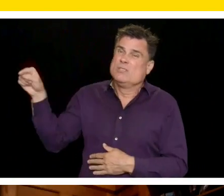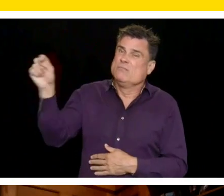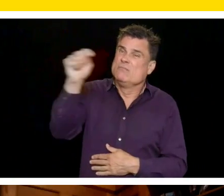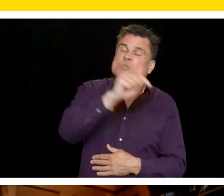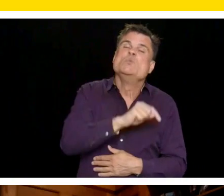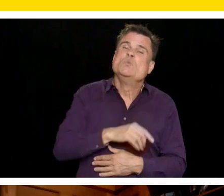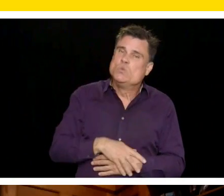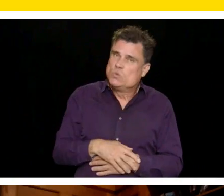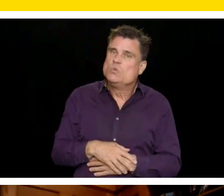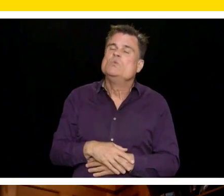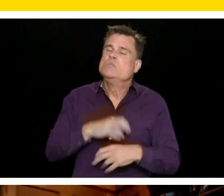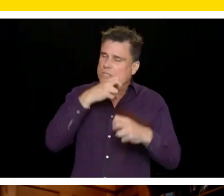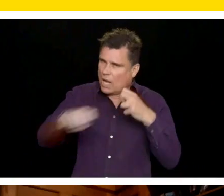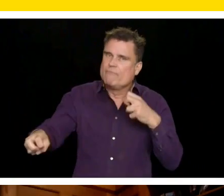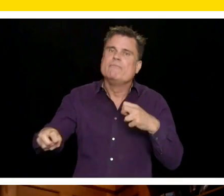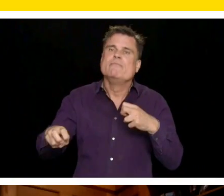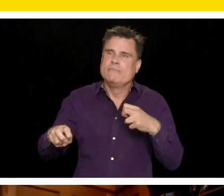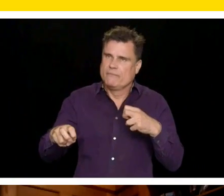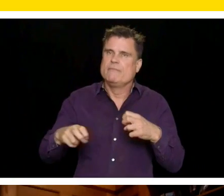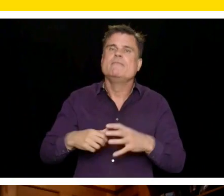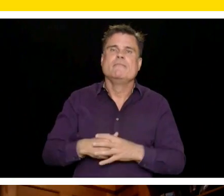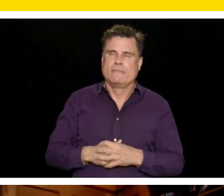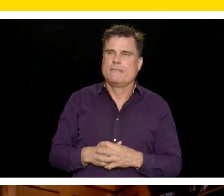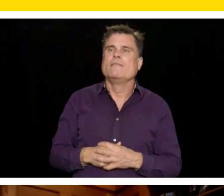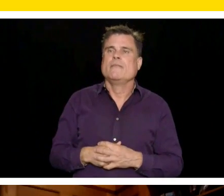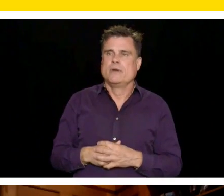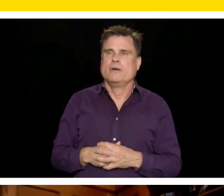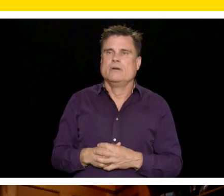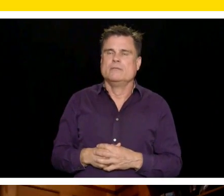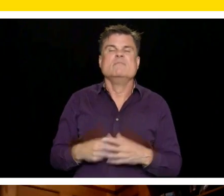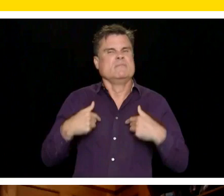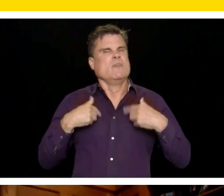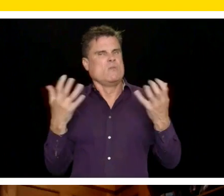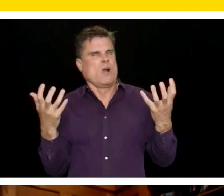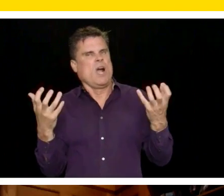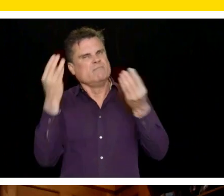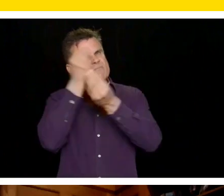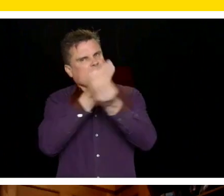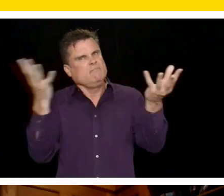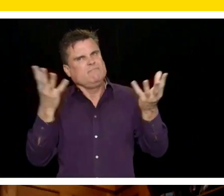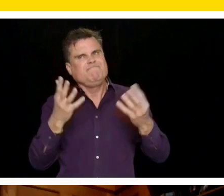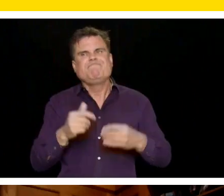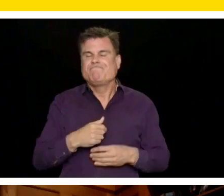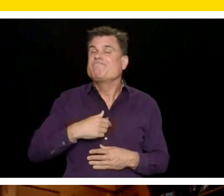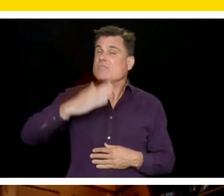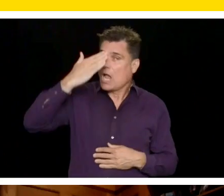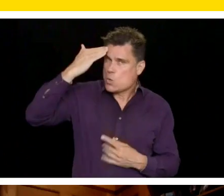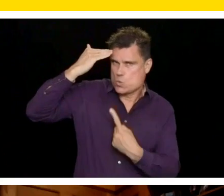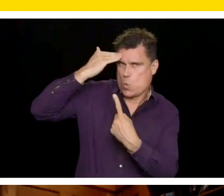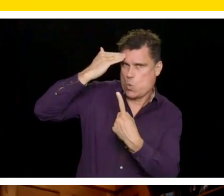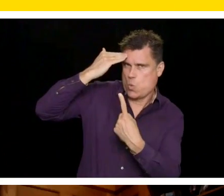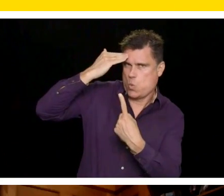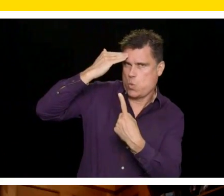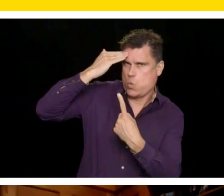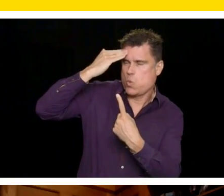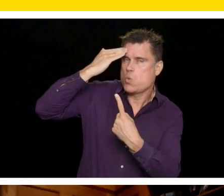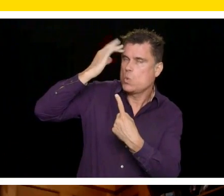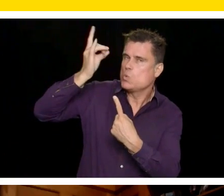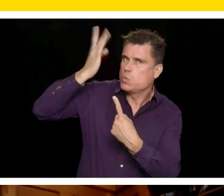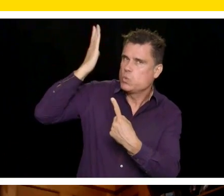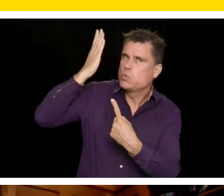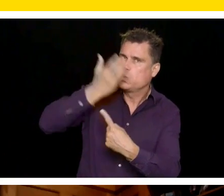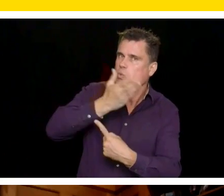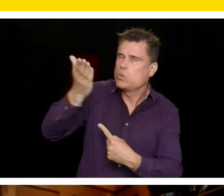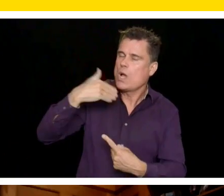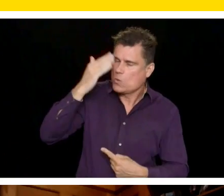how much that was for all of you. And thank you very much for taking that on and showing everybody